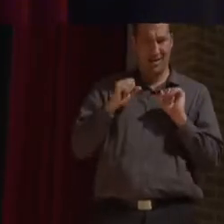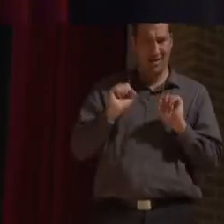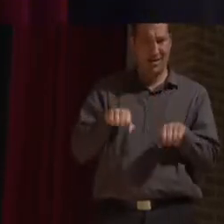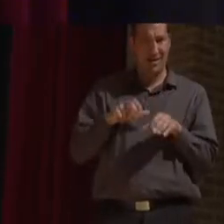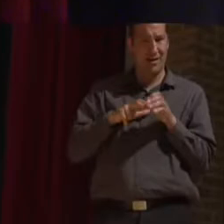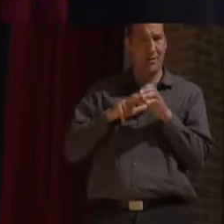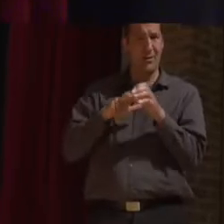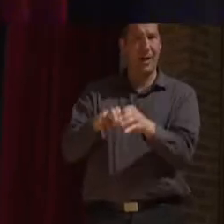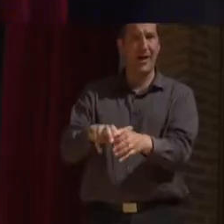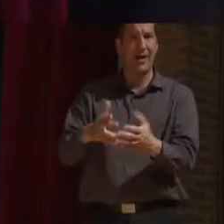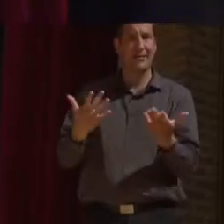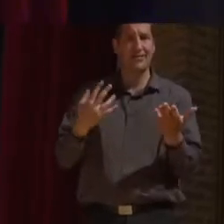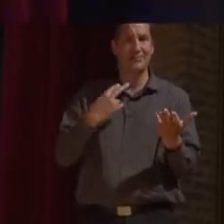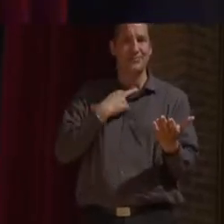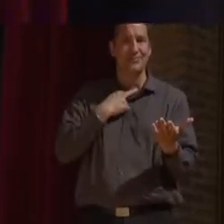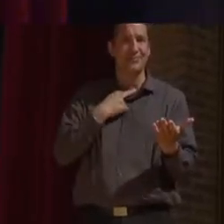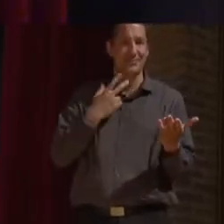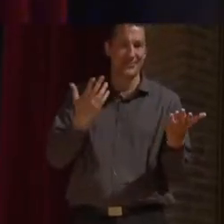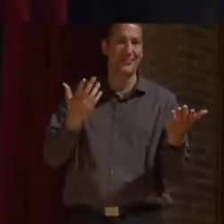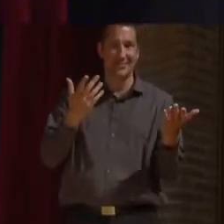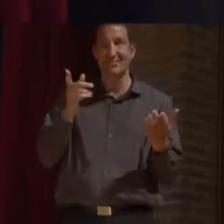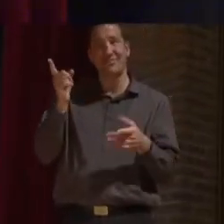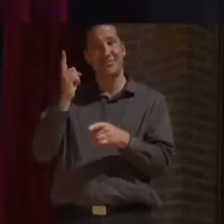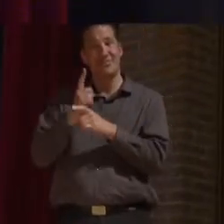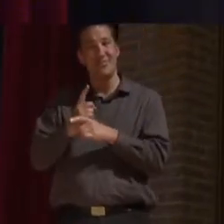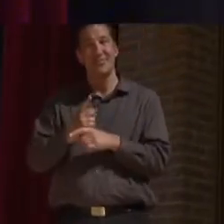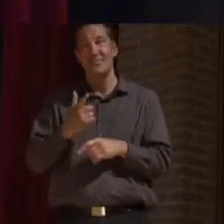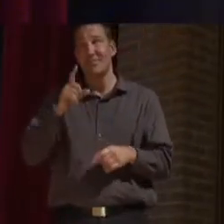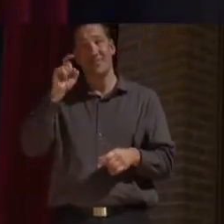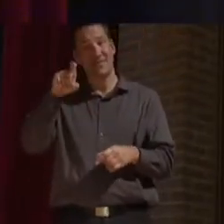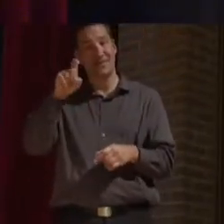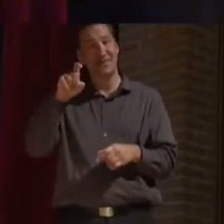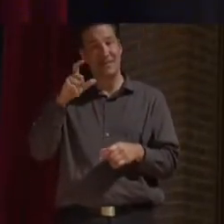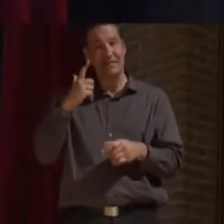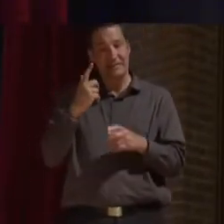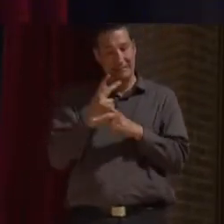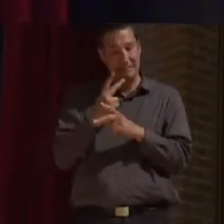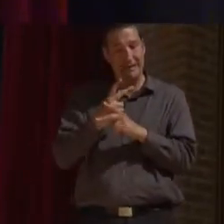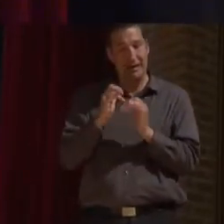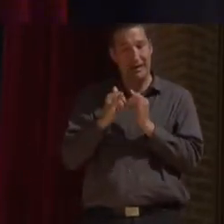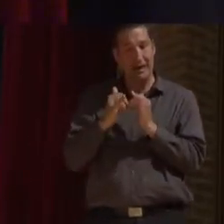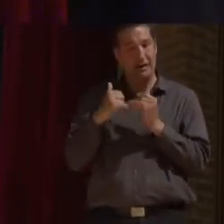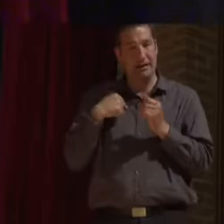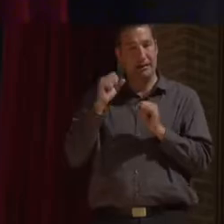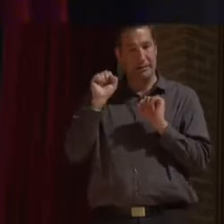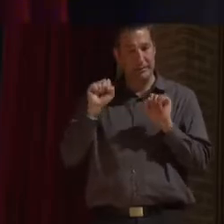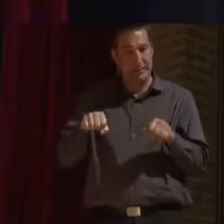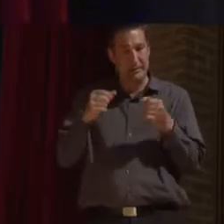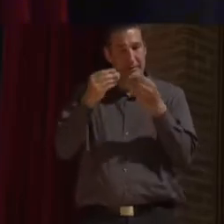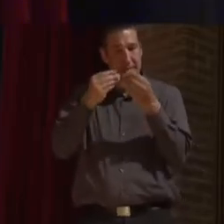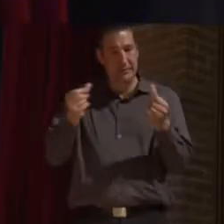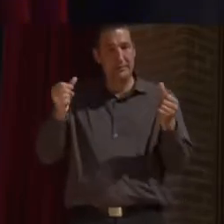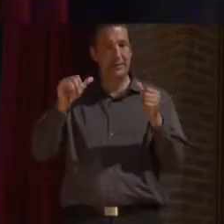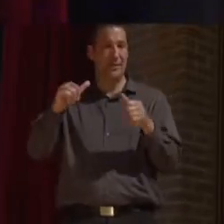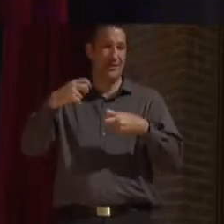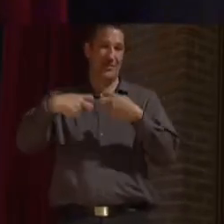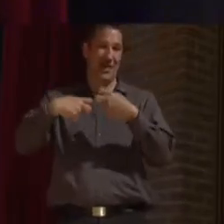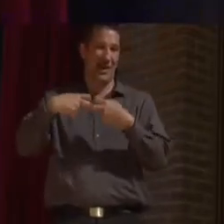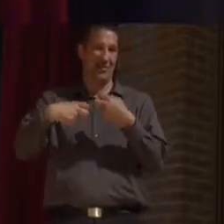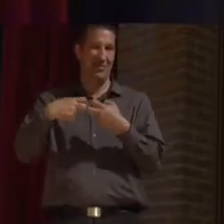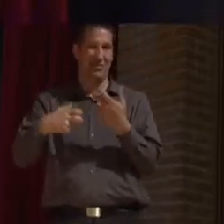there. Right. And so, yeah, that is something that we do need to spend some time problem solving